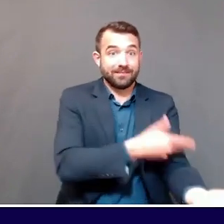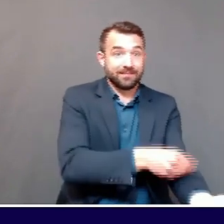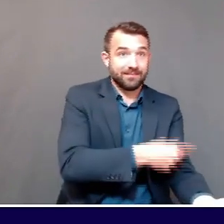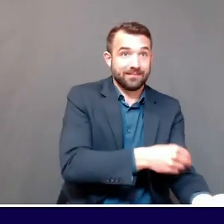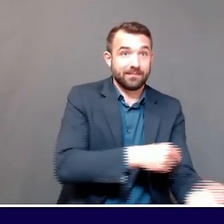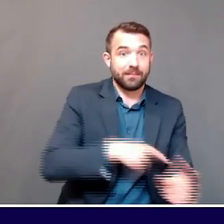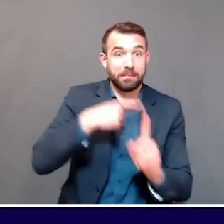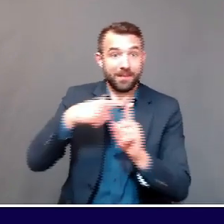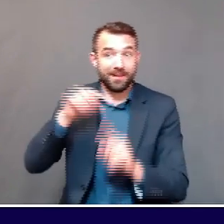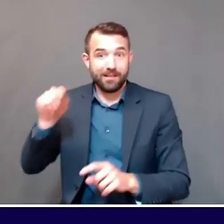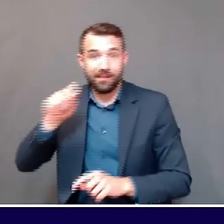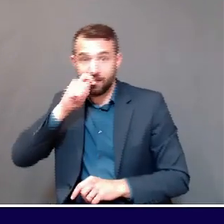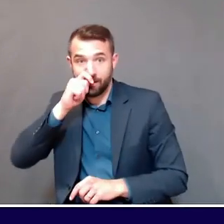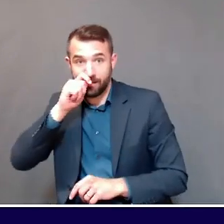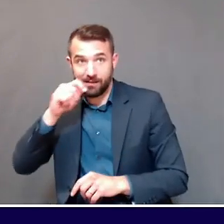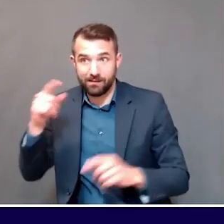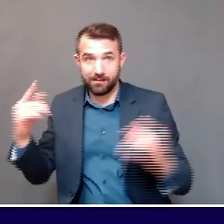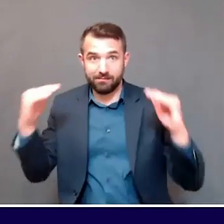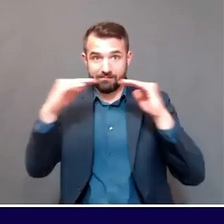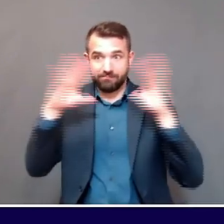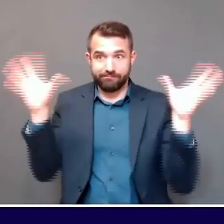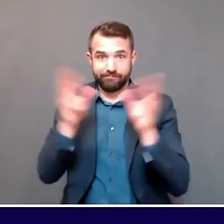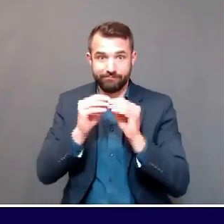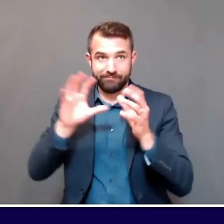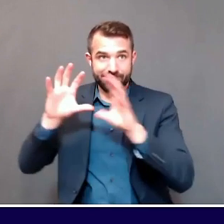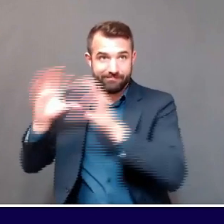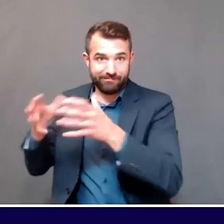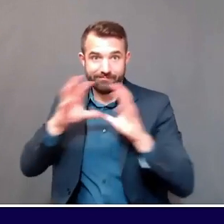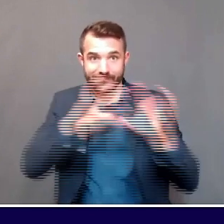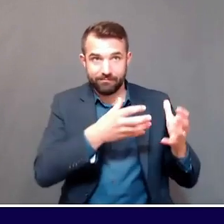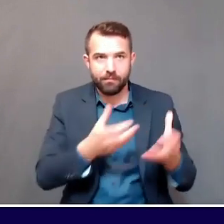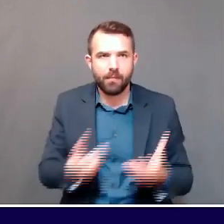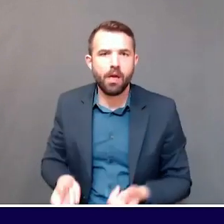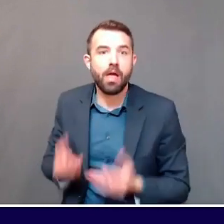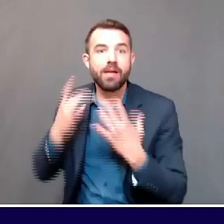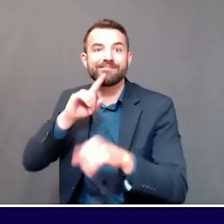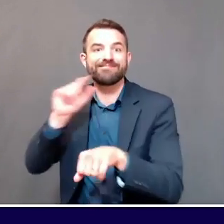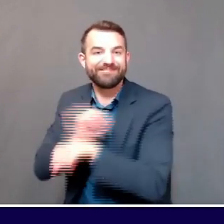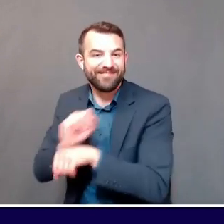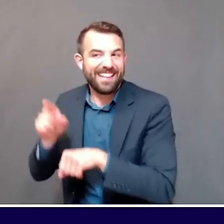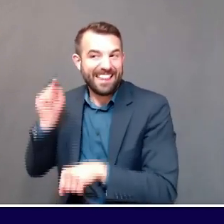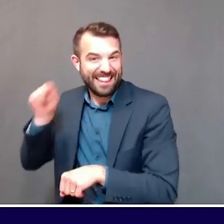positives, our cumulative positivity rate is now just